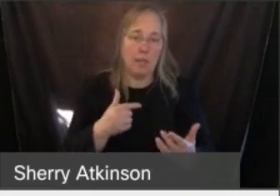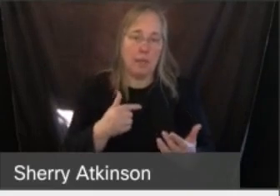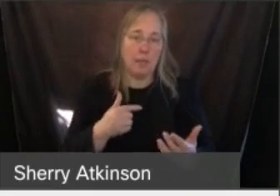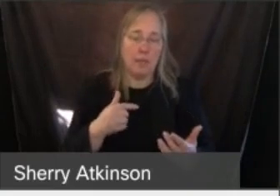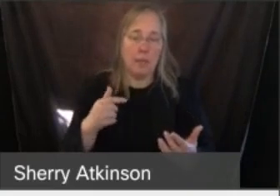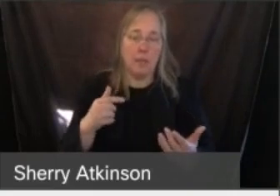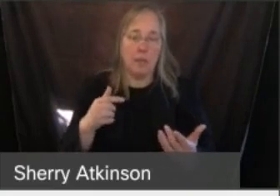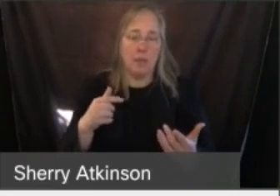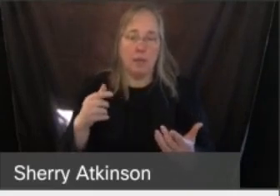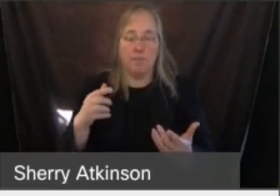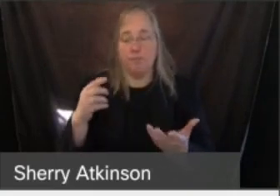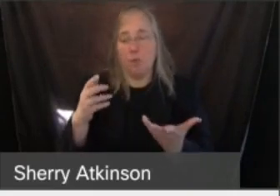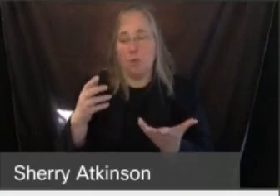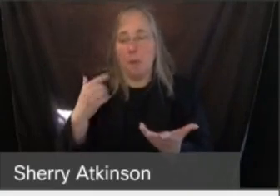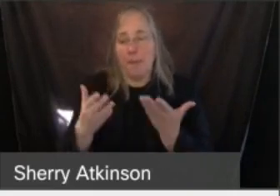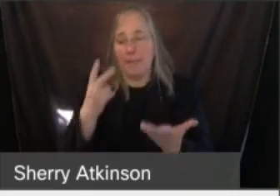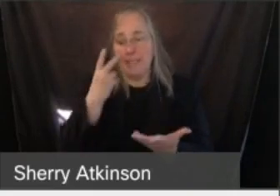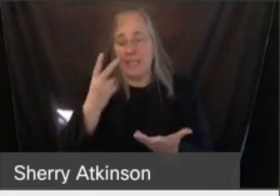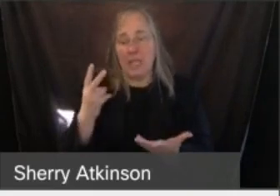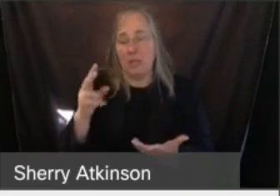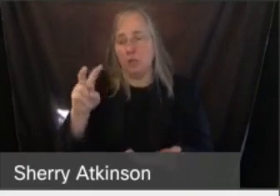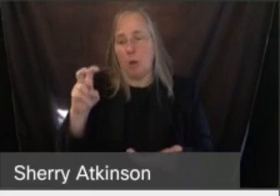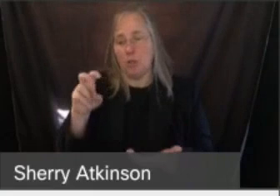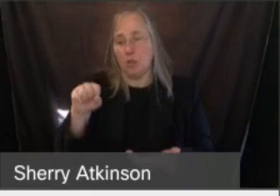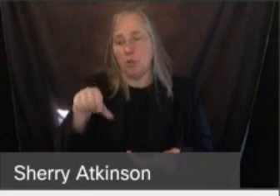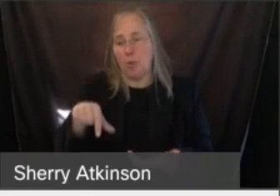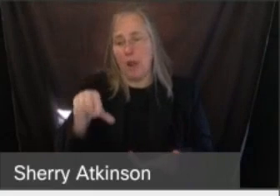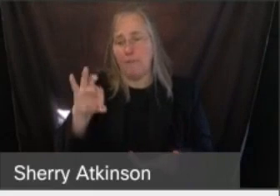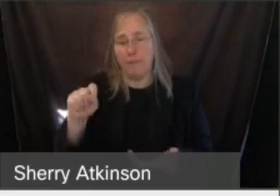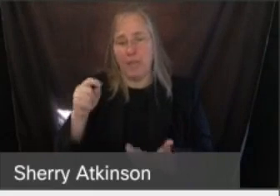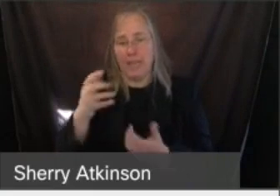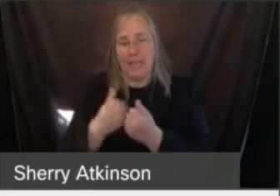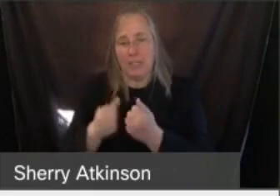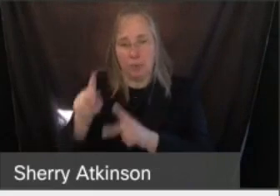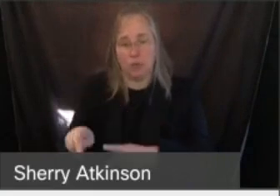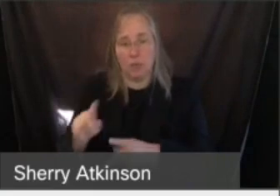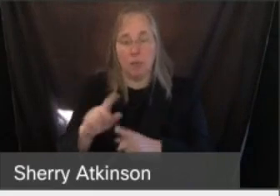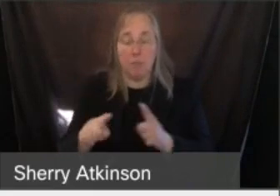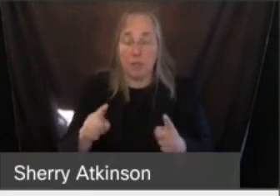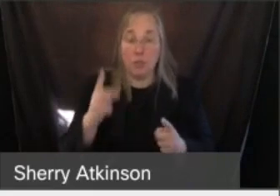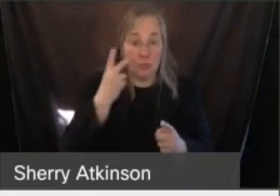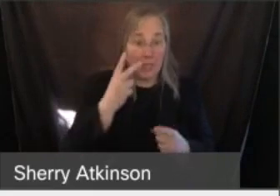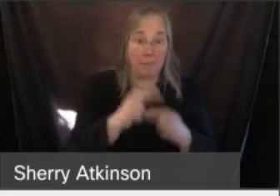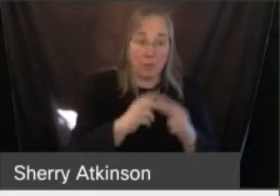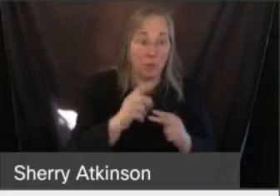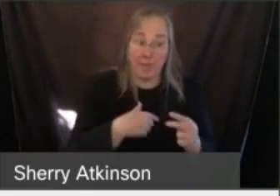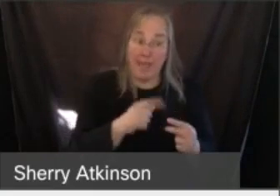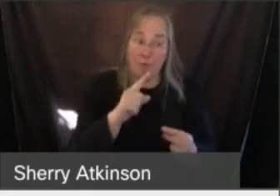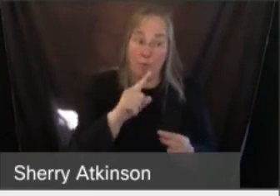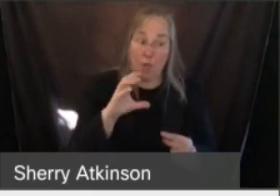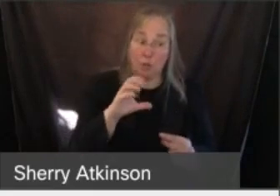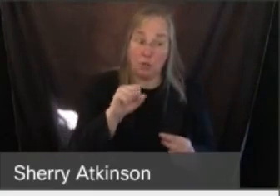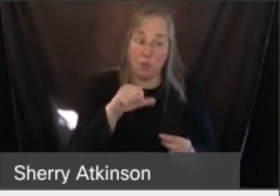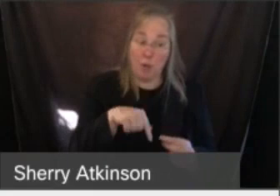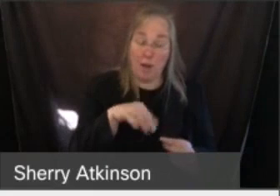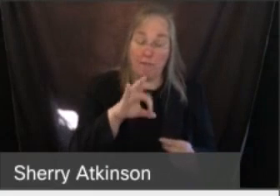be 200 square feet per person, but you see buildings where they're wanting to get down to 100 square feet per person and things like that. So buildings like that